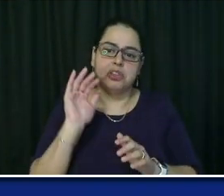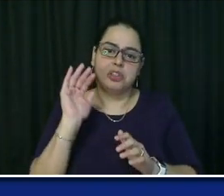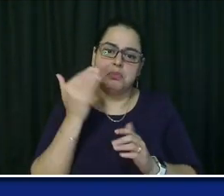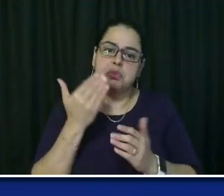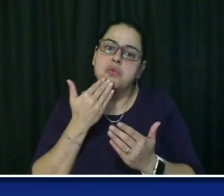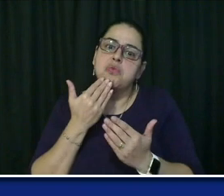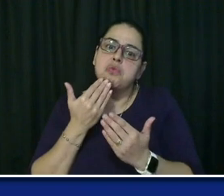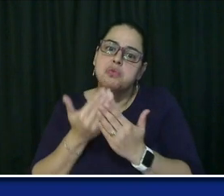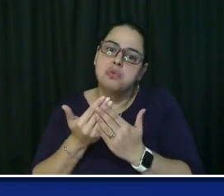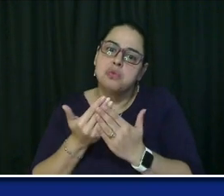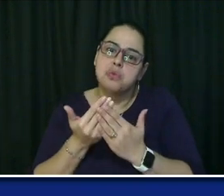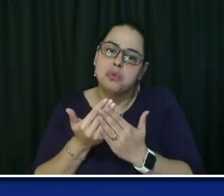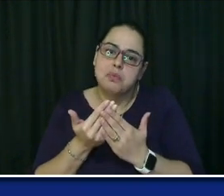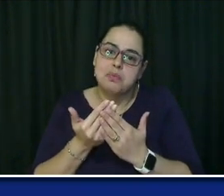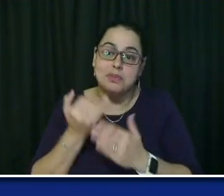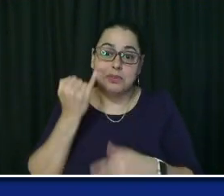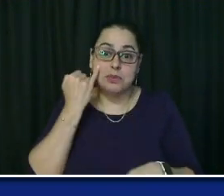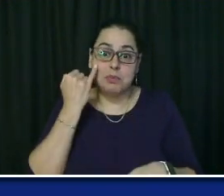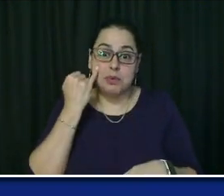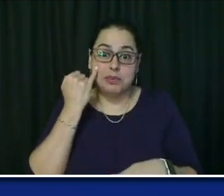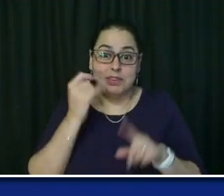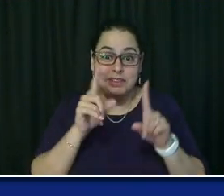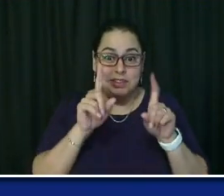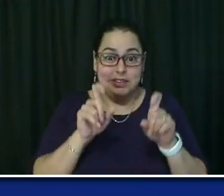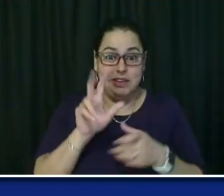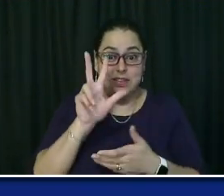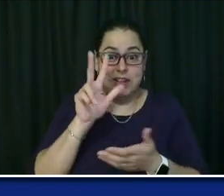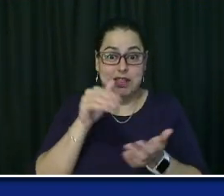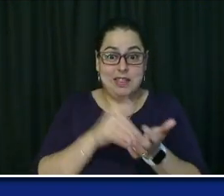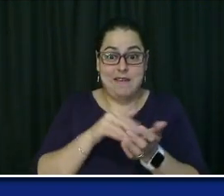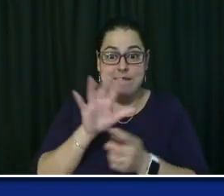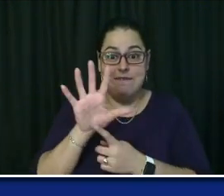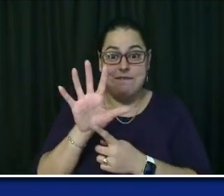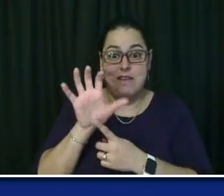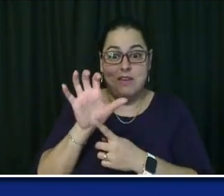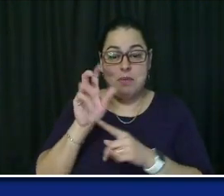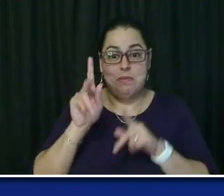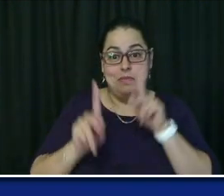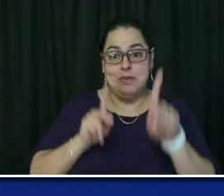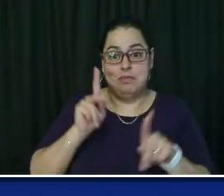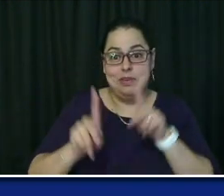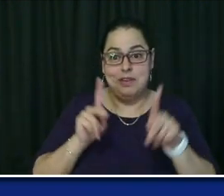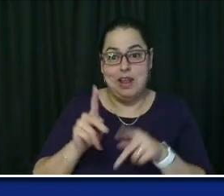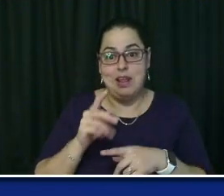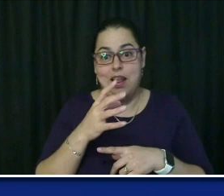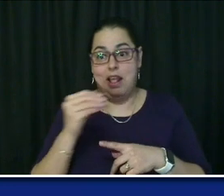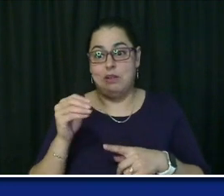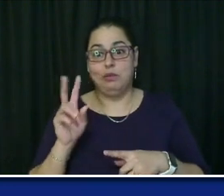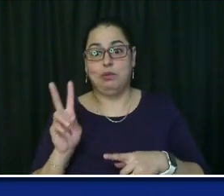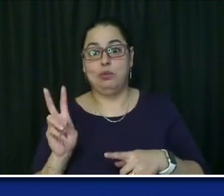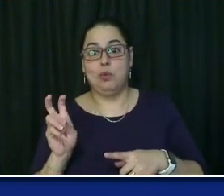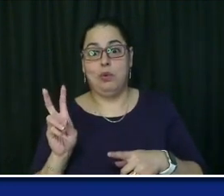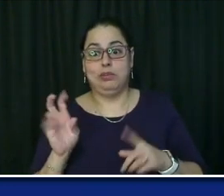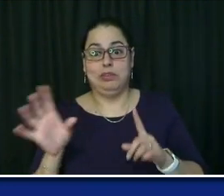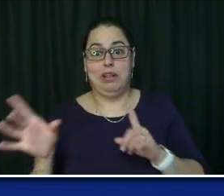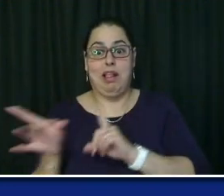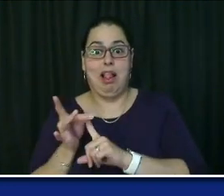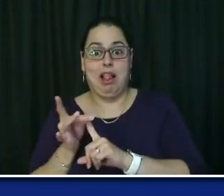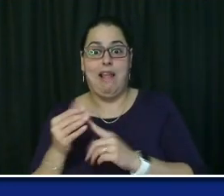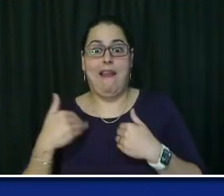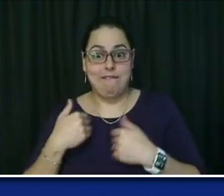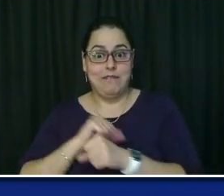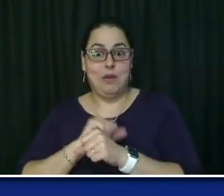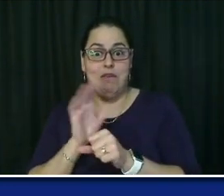200 people were positive, that'd be a much higher percentage, and we would be very concerned about what that would represent. But when we're in that vicinity